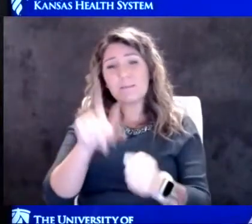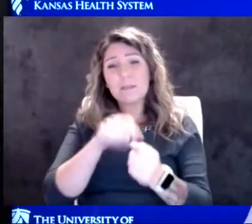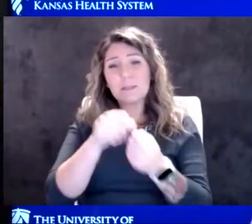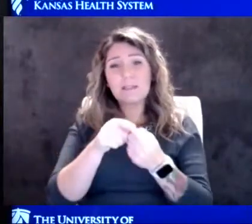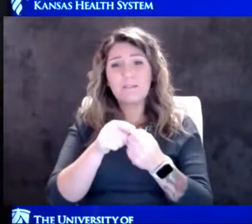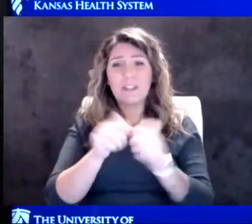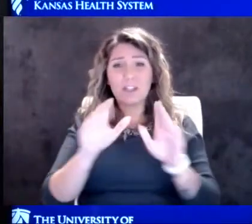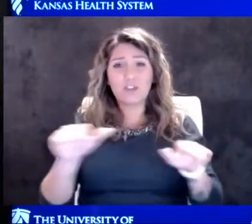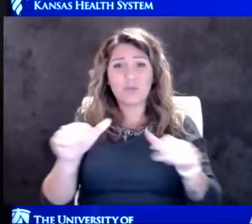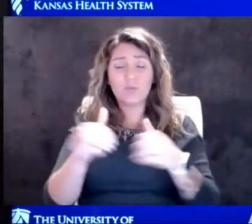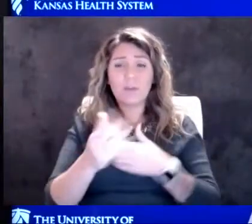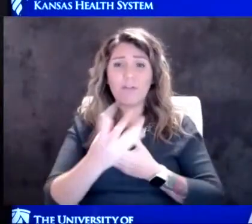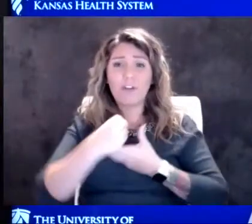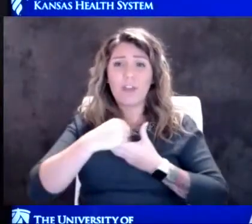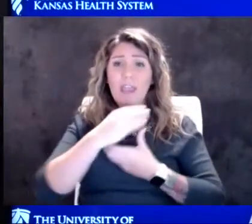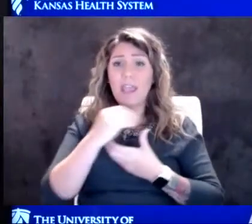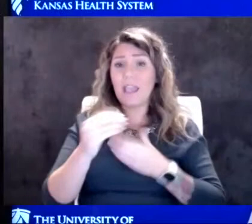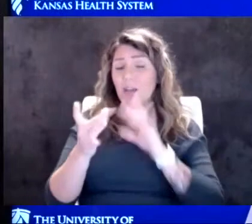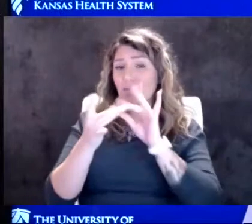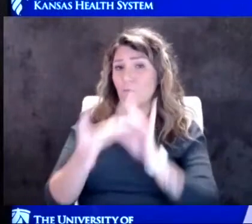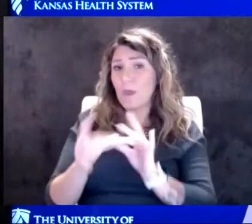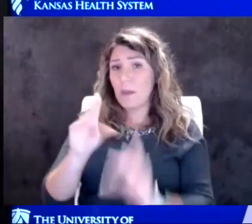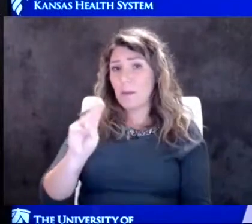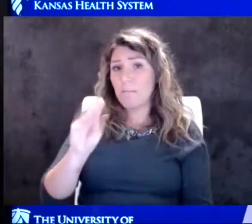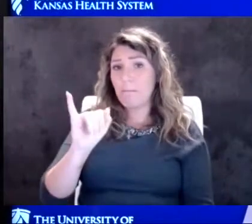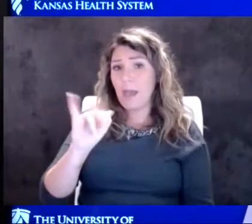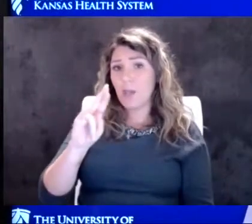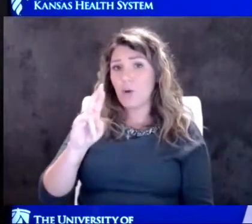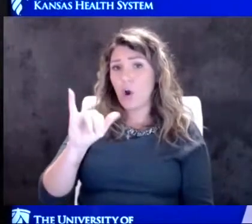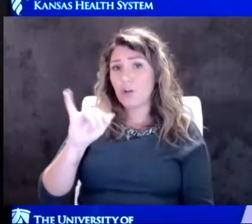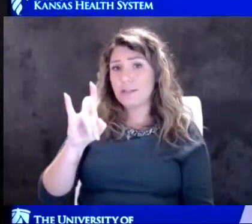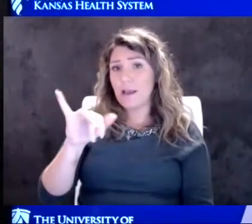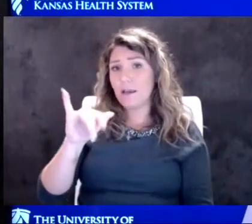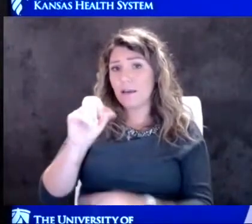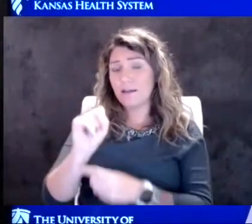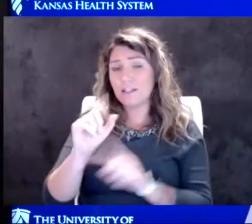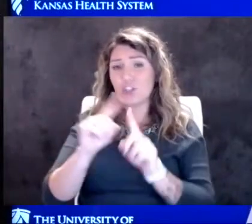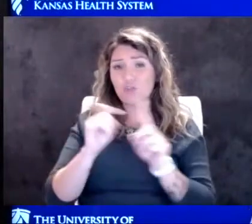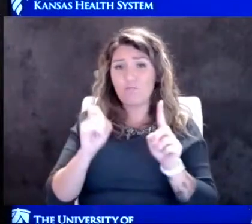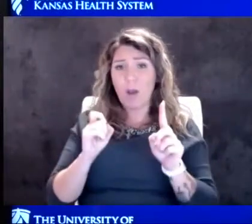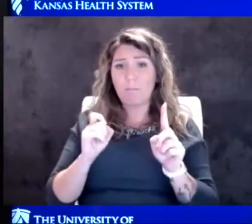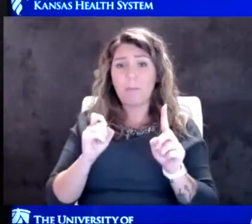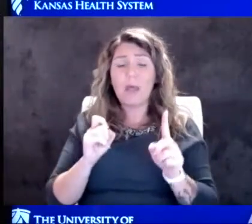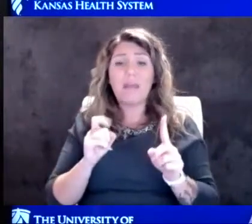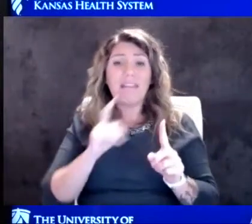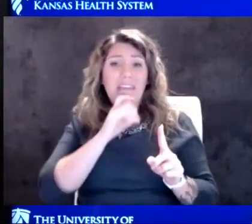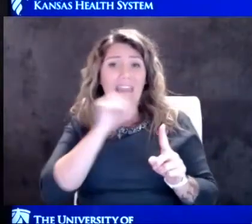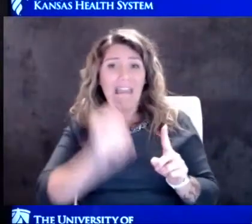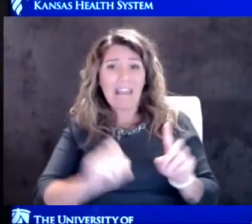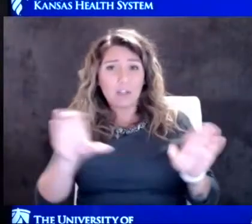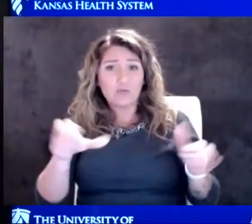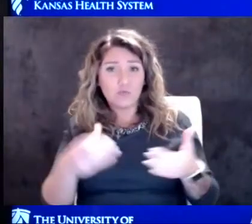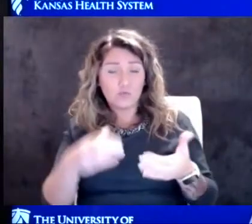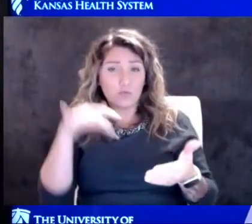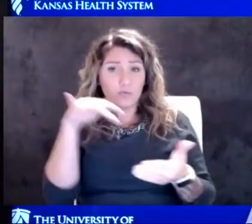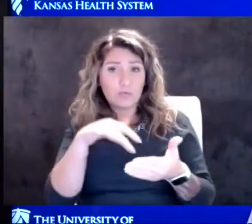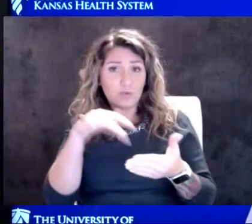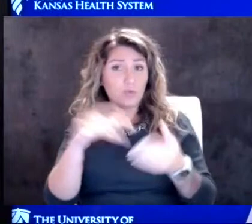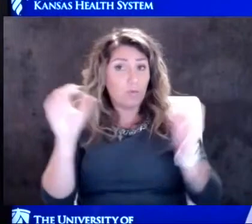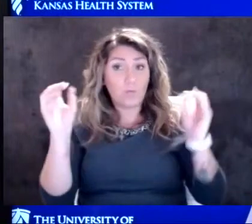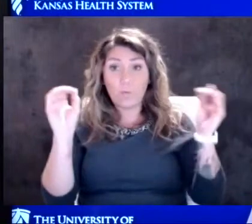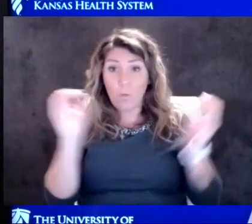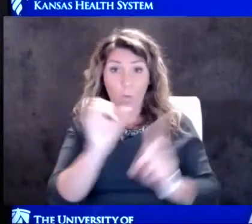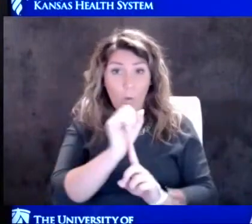far as myocarditis, what I do understand is from the small trials of these age groups, there were no cases of myocarditis